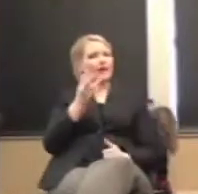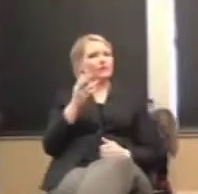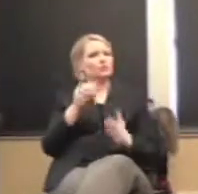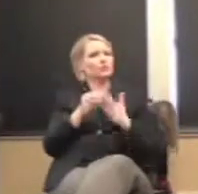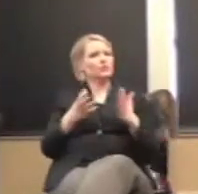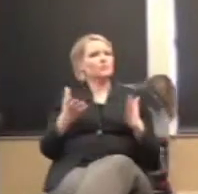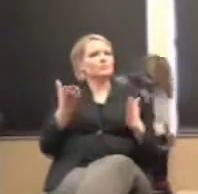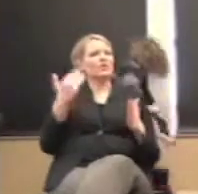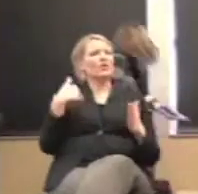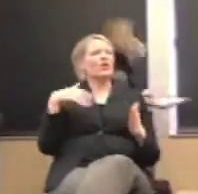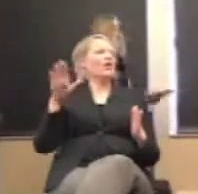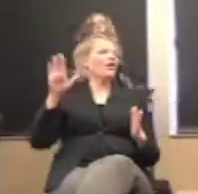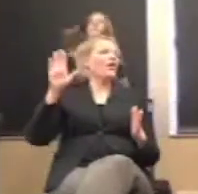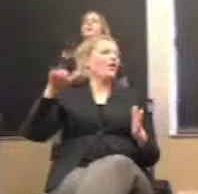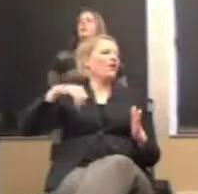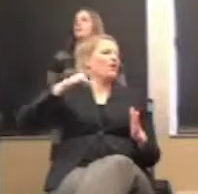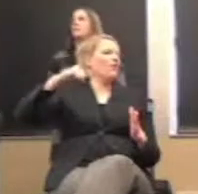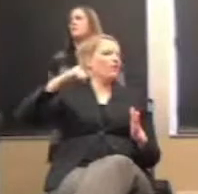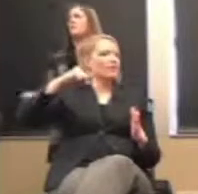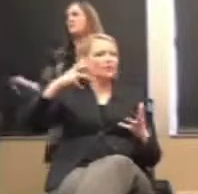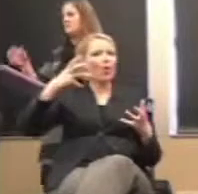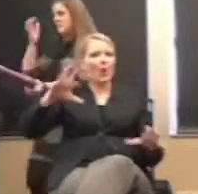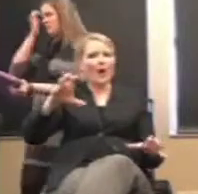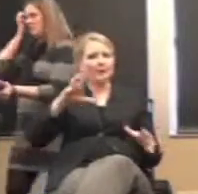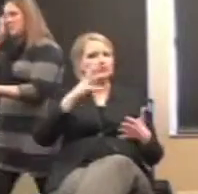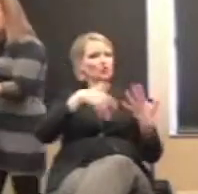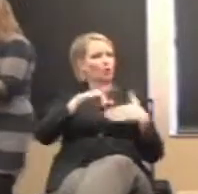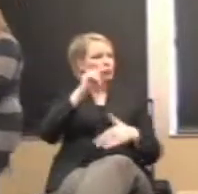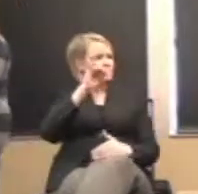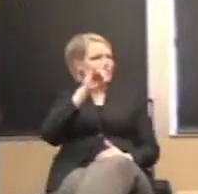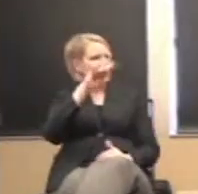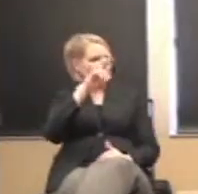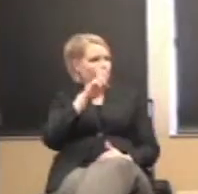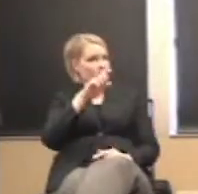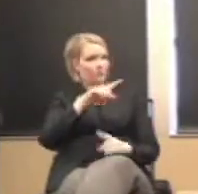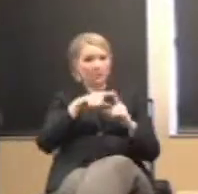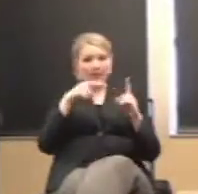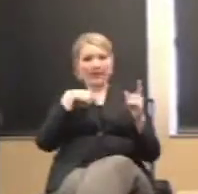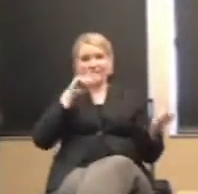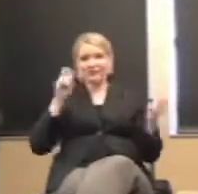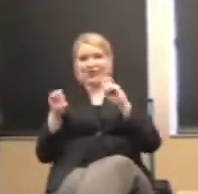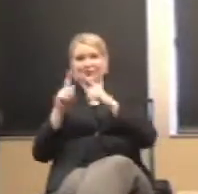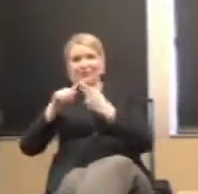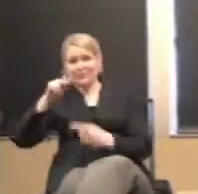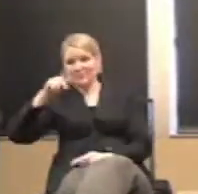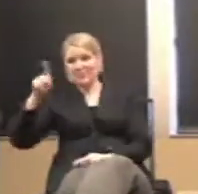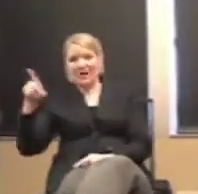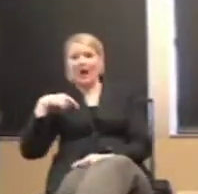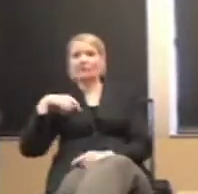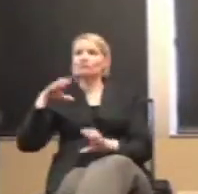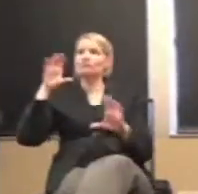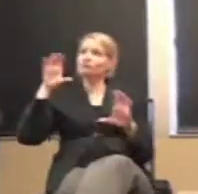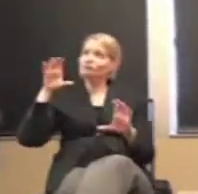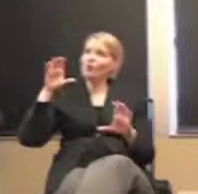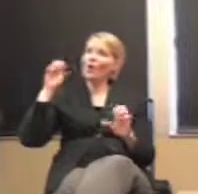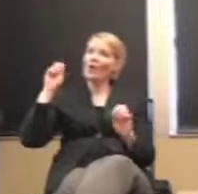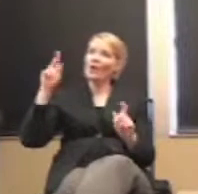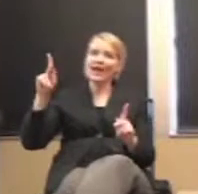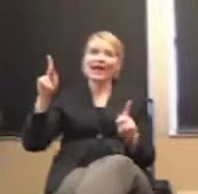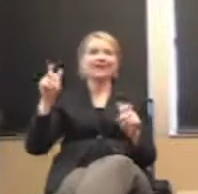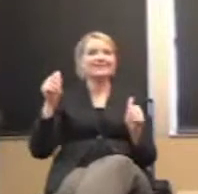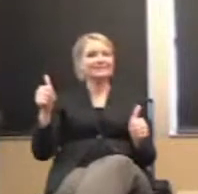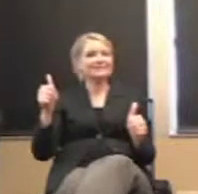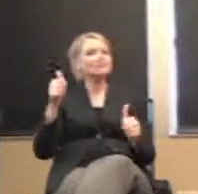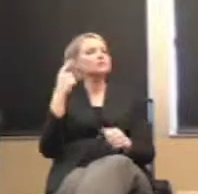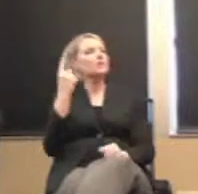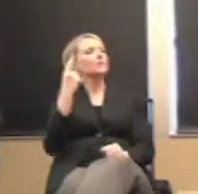to the idea of a social narrative at first, and then once we put it onto the computer, it was a whole different realm. So just something to think